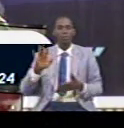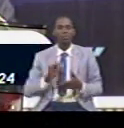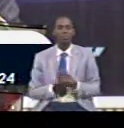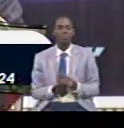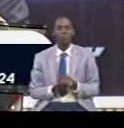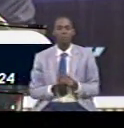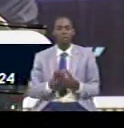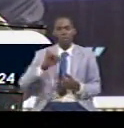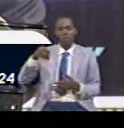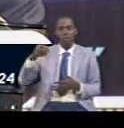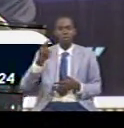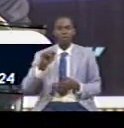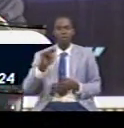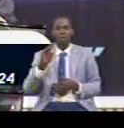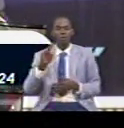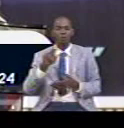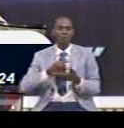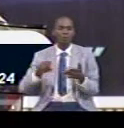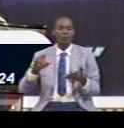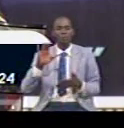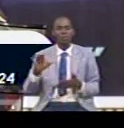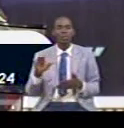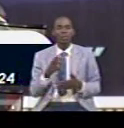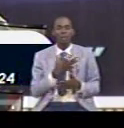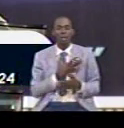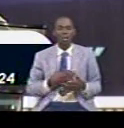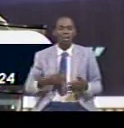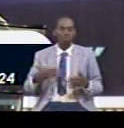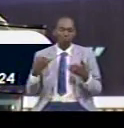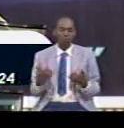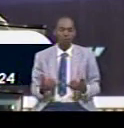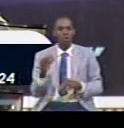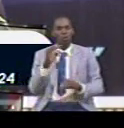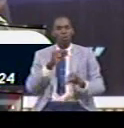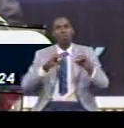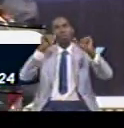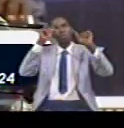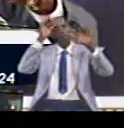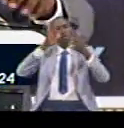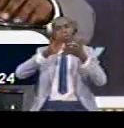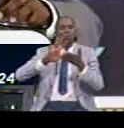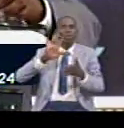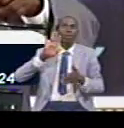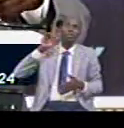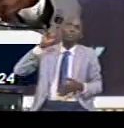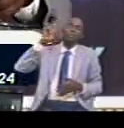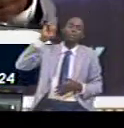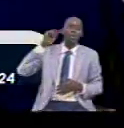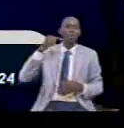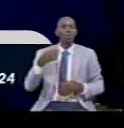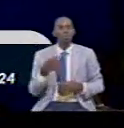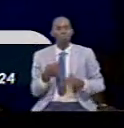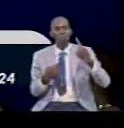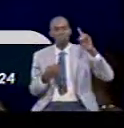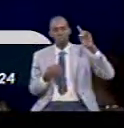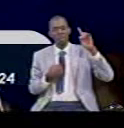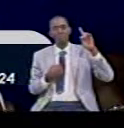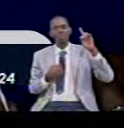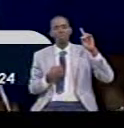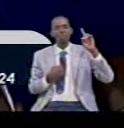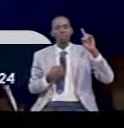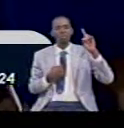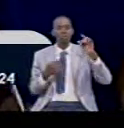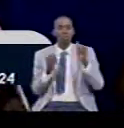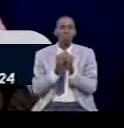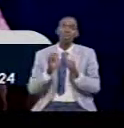5. John chapter 17, verse 5, it says, "And now, O Father, glorify thou me